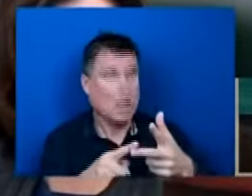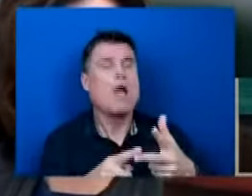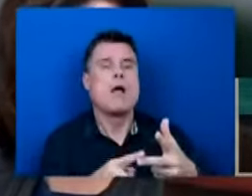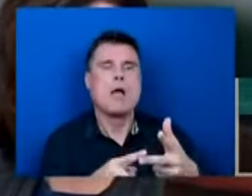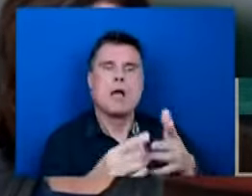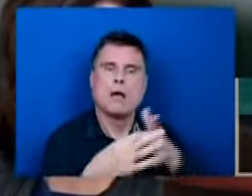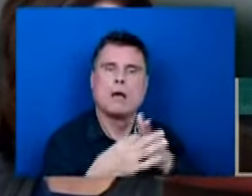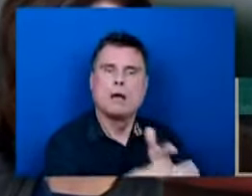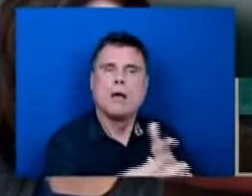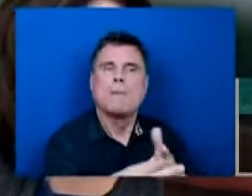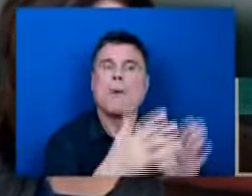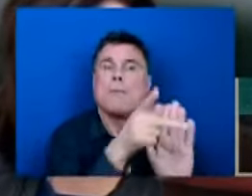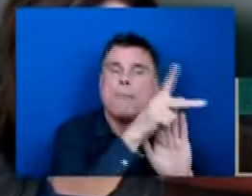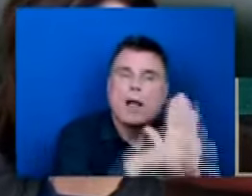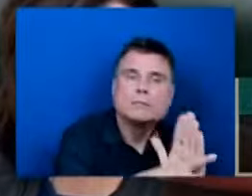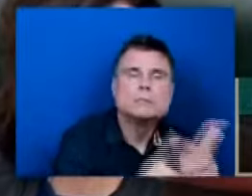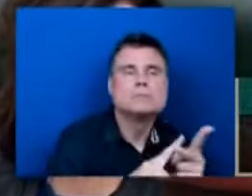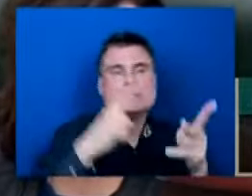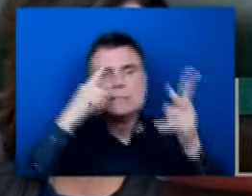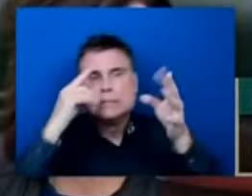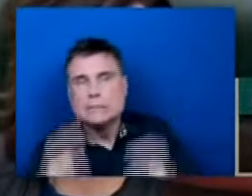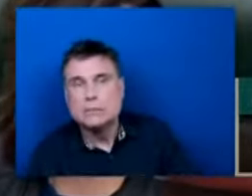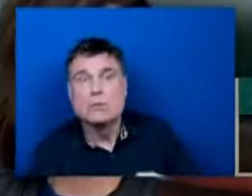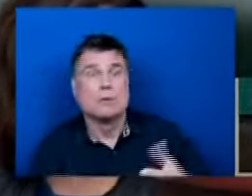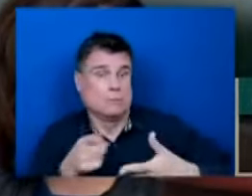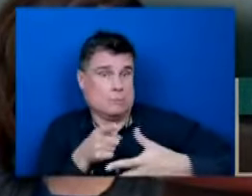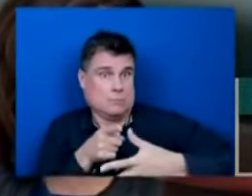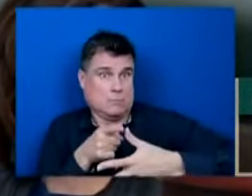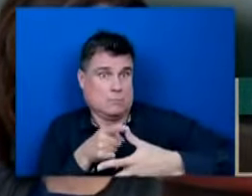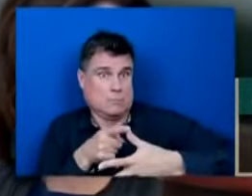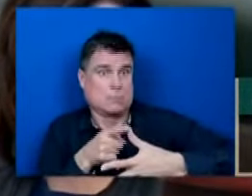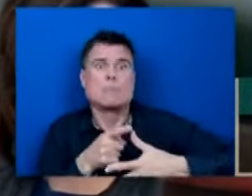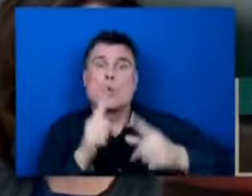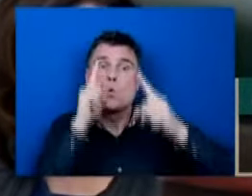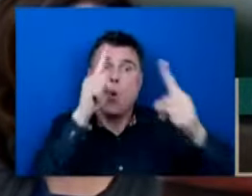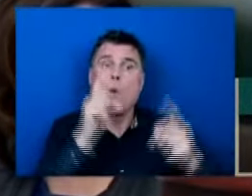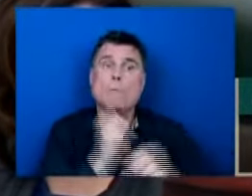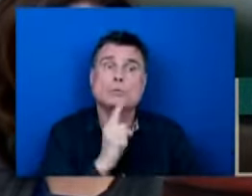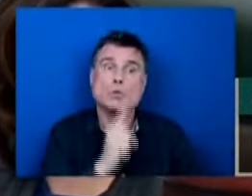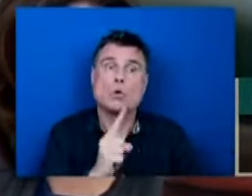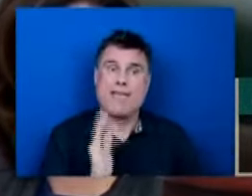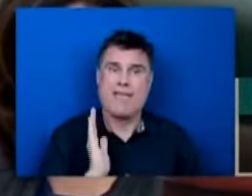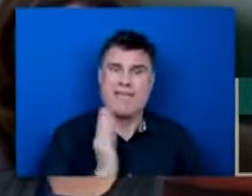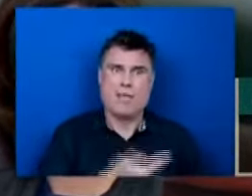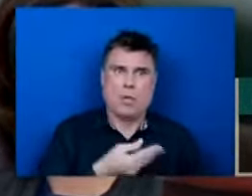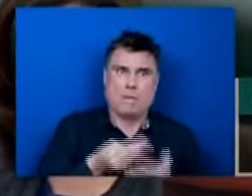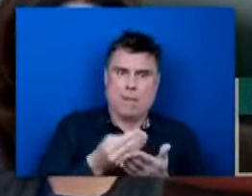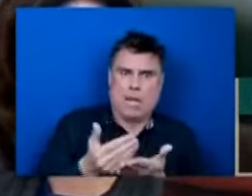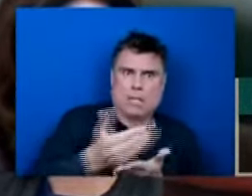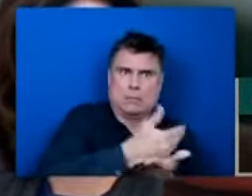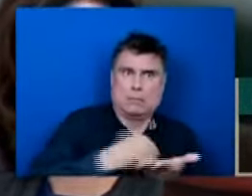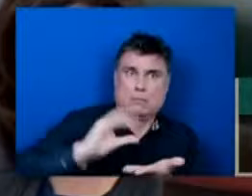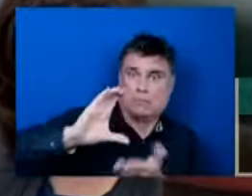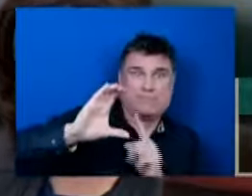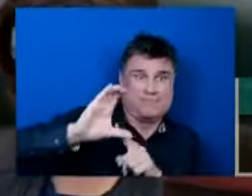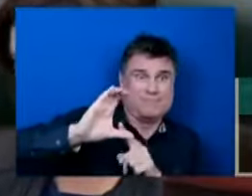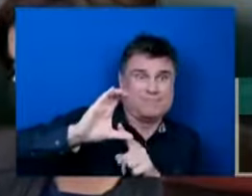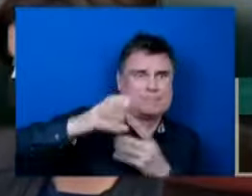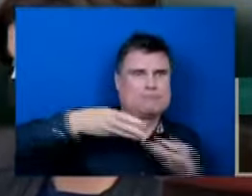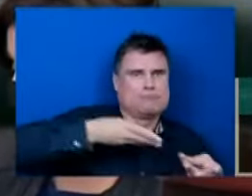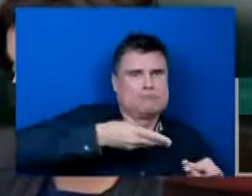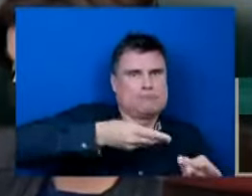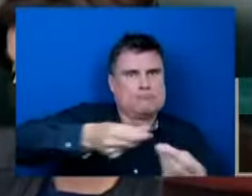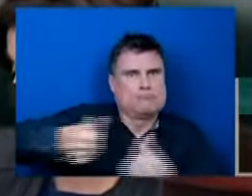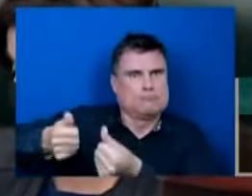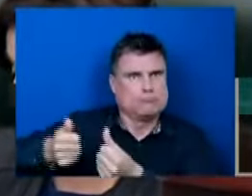getting our per capita spending in line with comparator provinces. In 2019, when we took office, as per the McKinnon